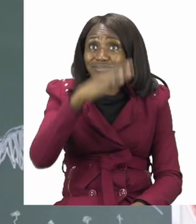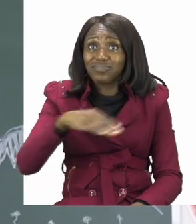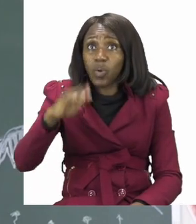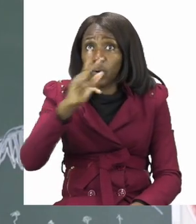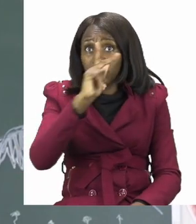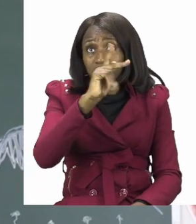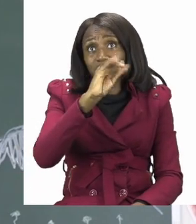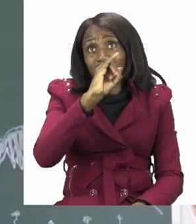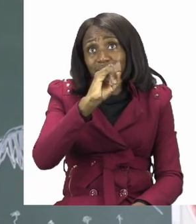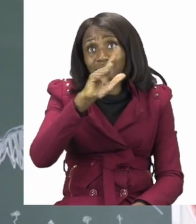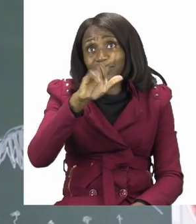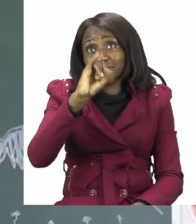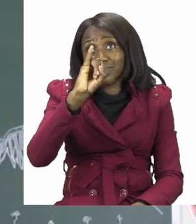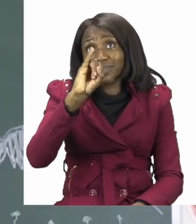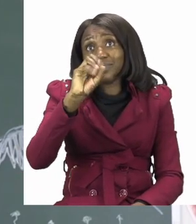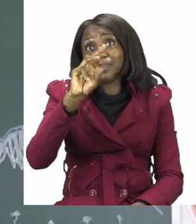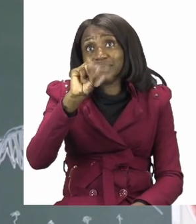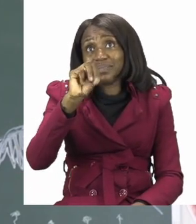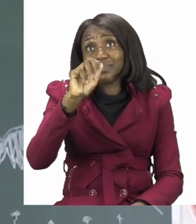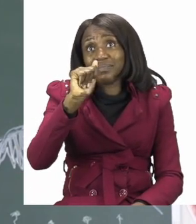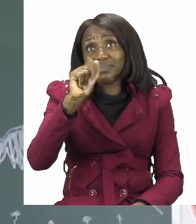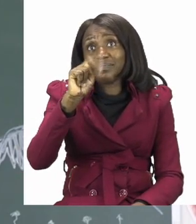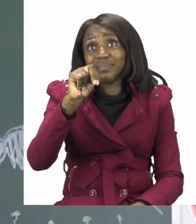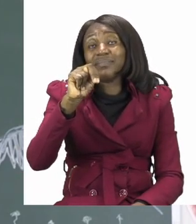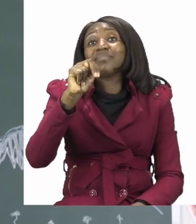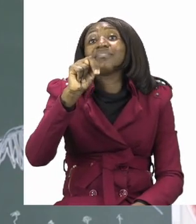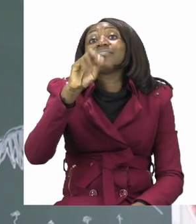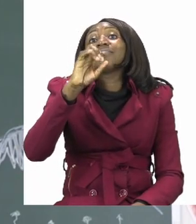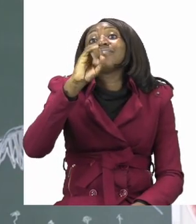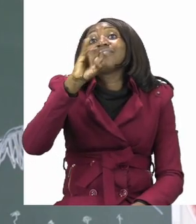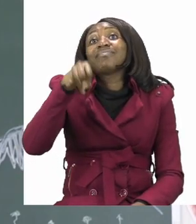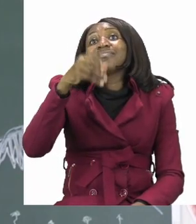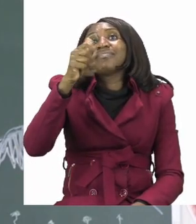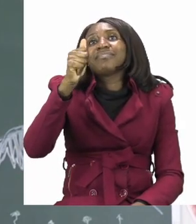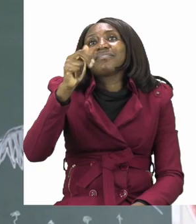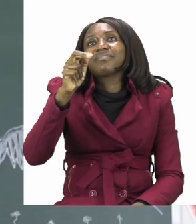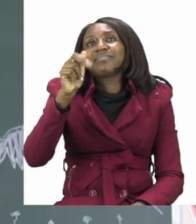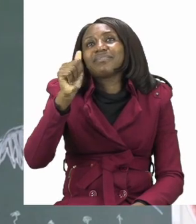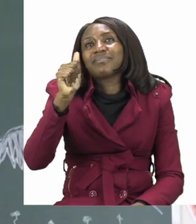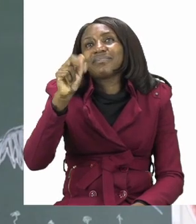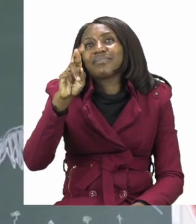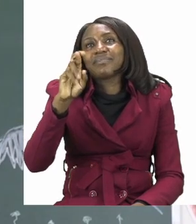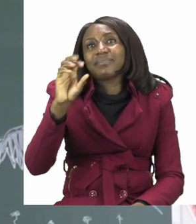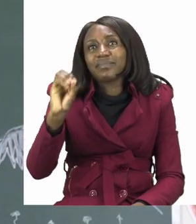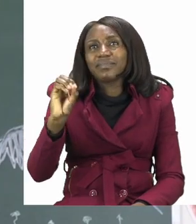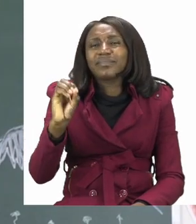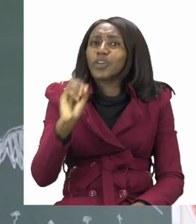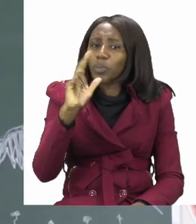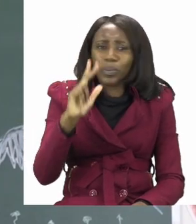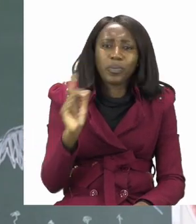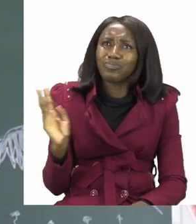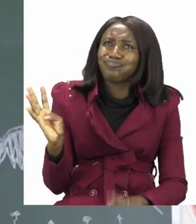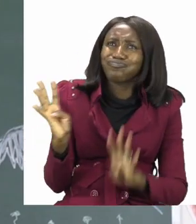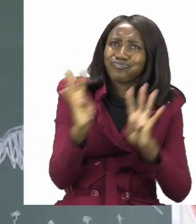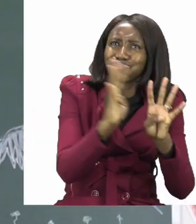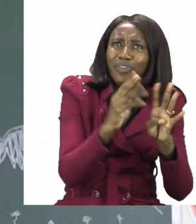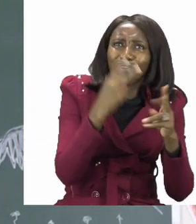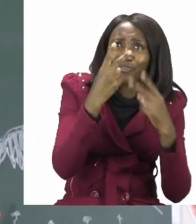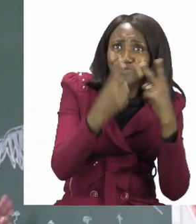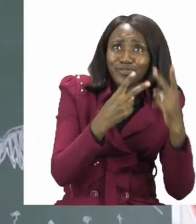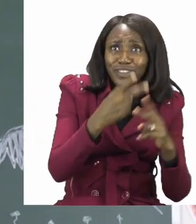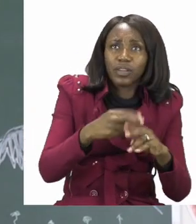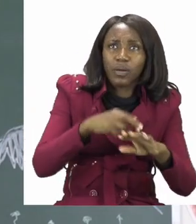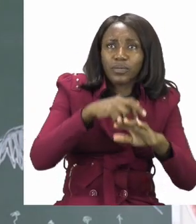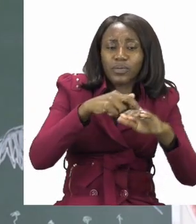most famous mountains in Africa, and when people go and visit it, they try to climb up